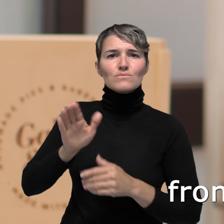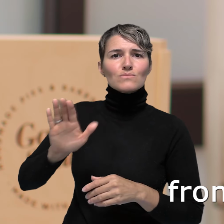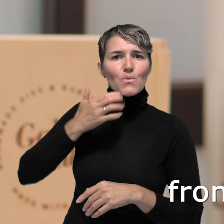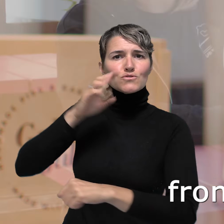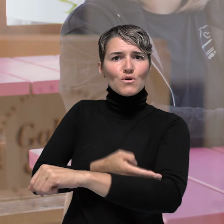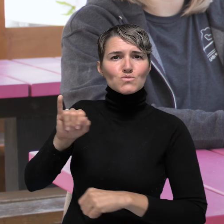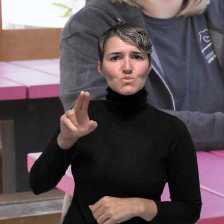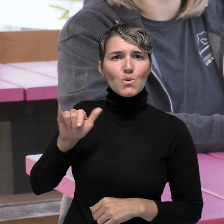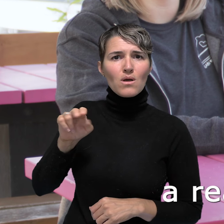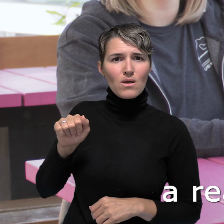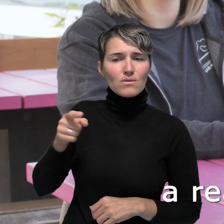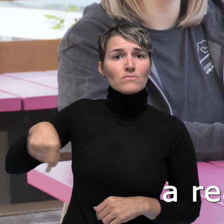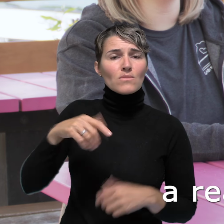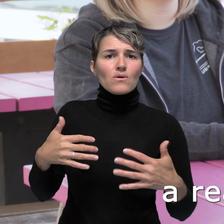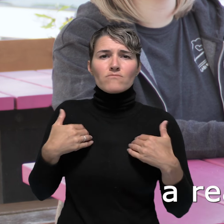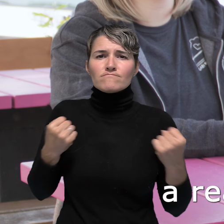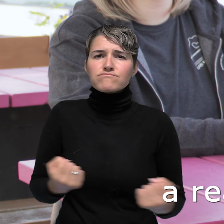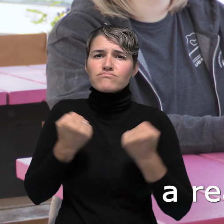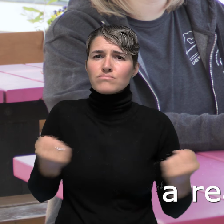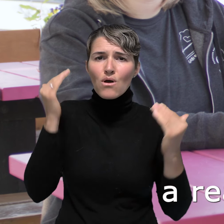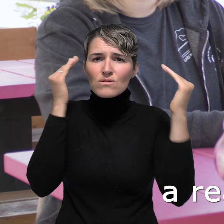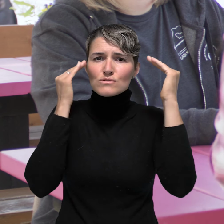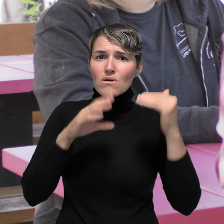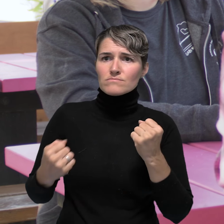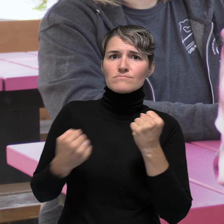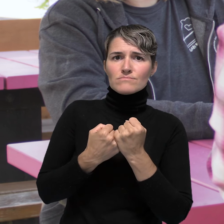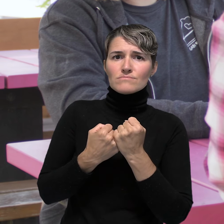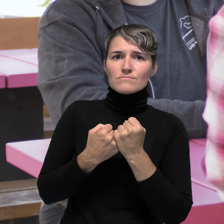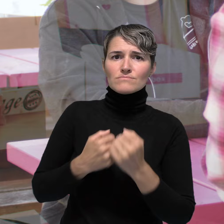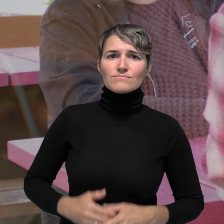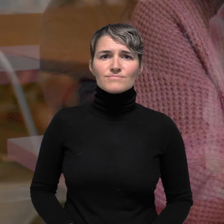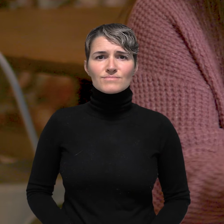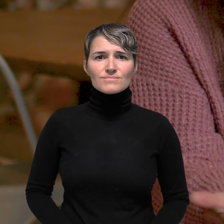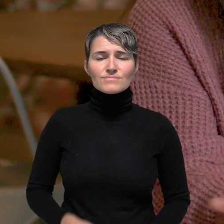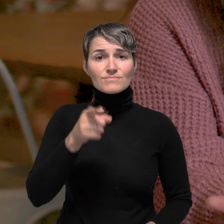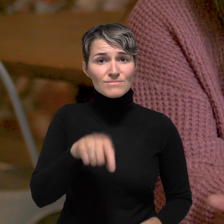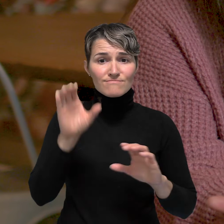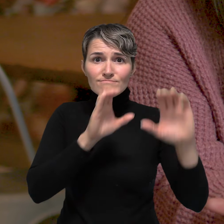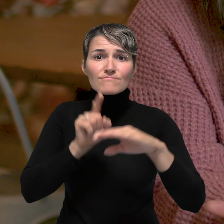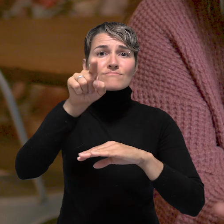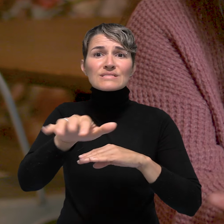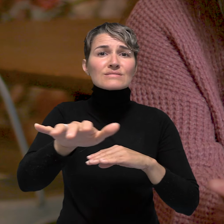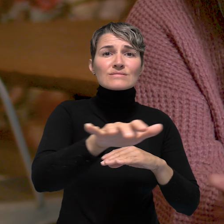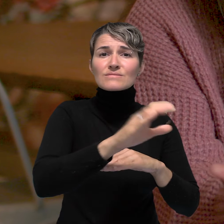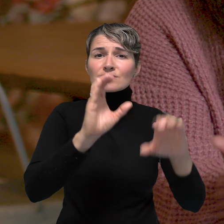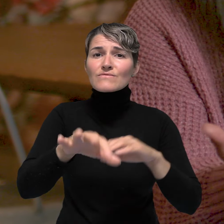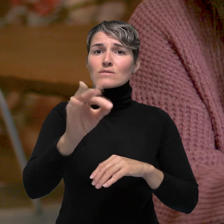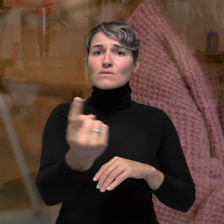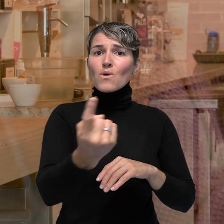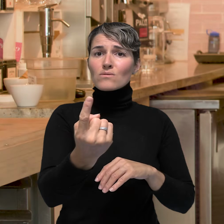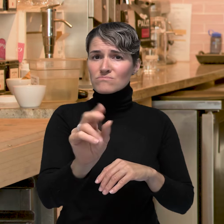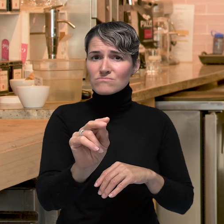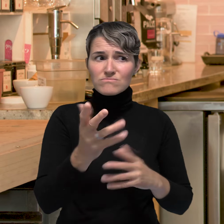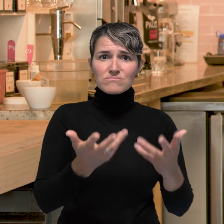daughter, Juliana, and they've been a really great wealth of knowledge and support. You don't have to look far to find someone